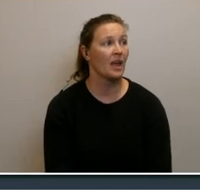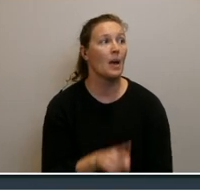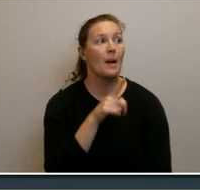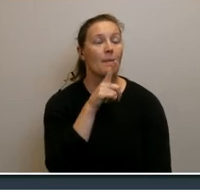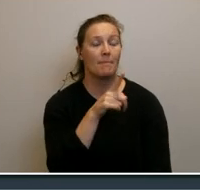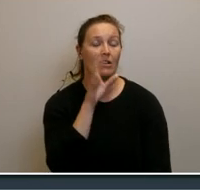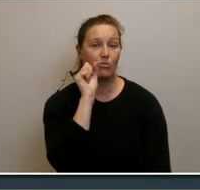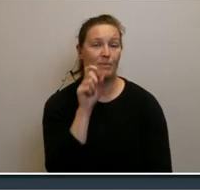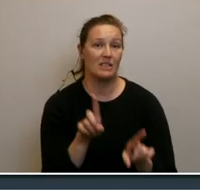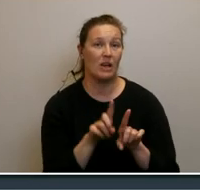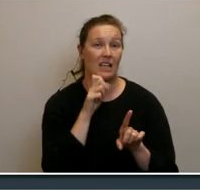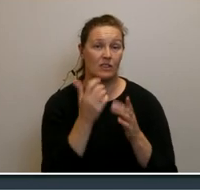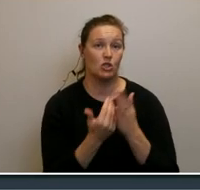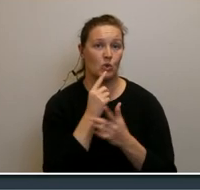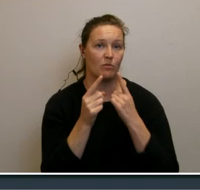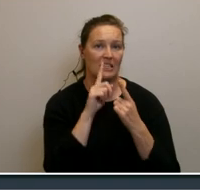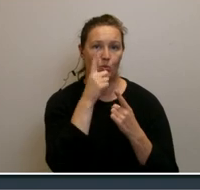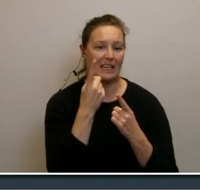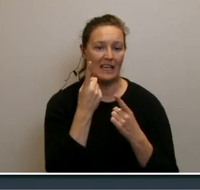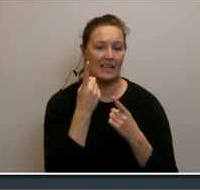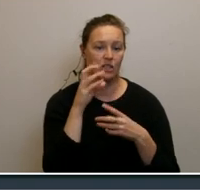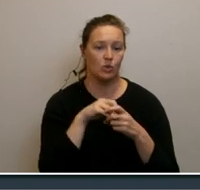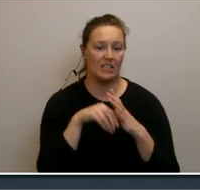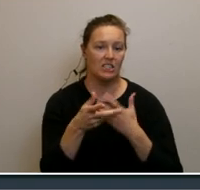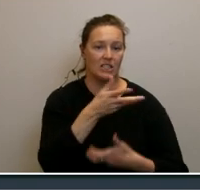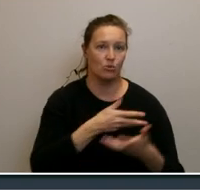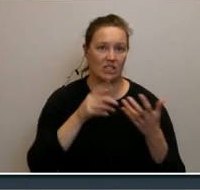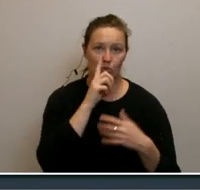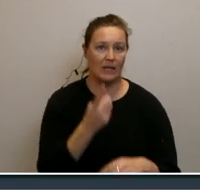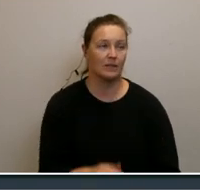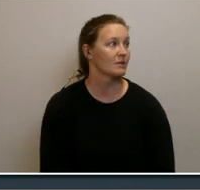Bearing in mind we can't consider any new information that's being presented.